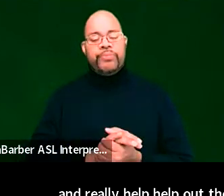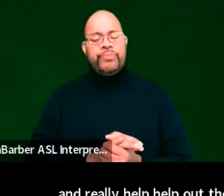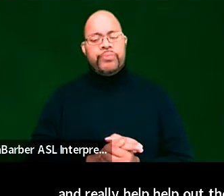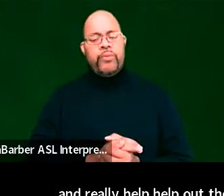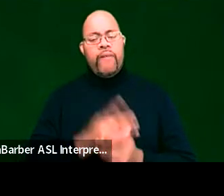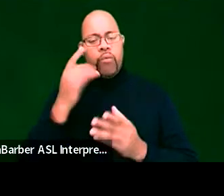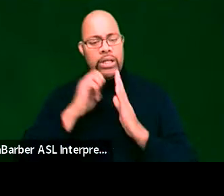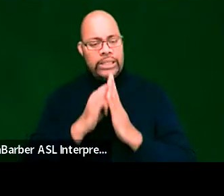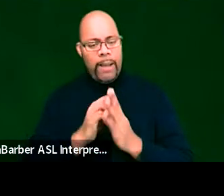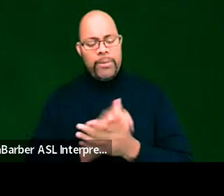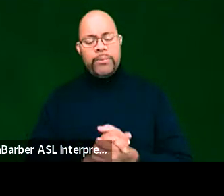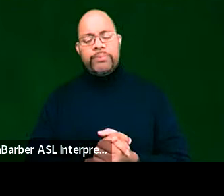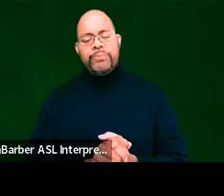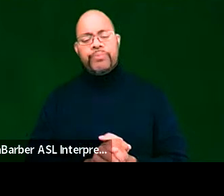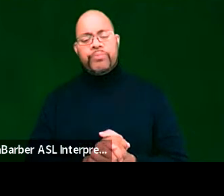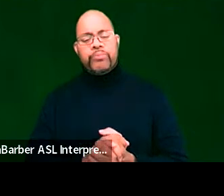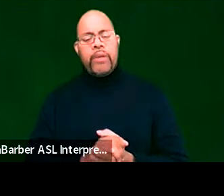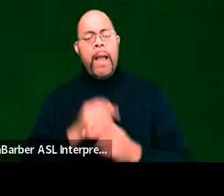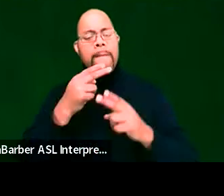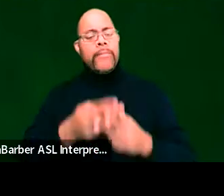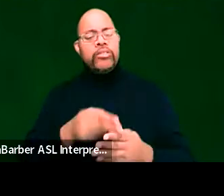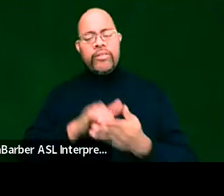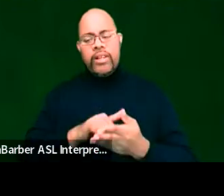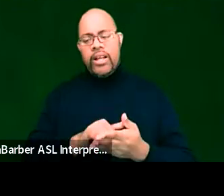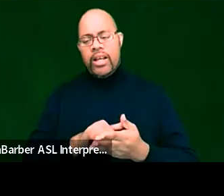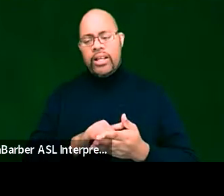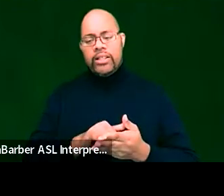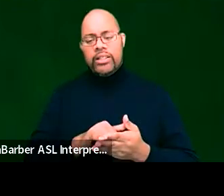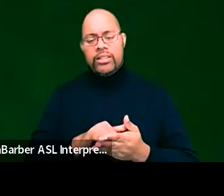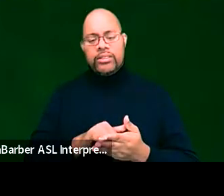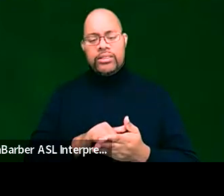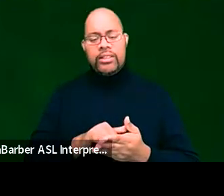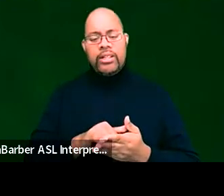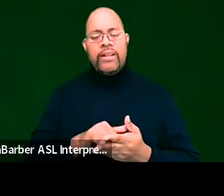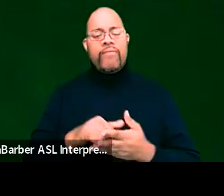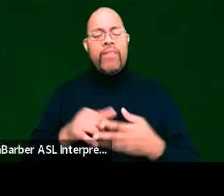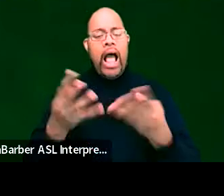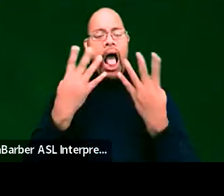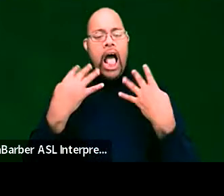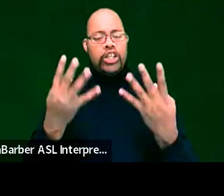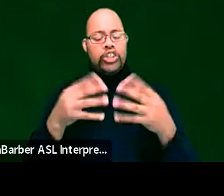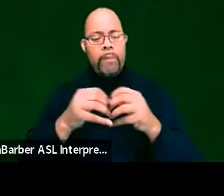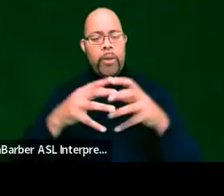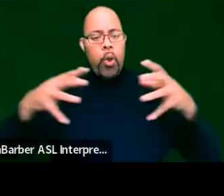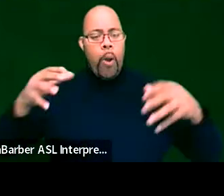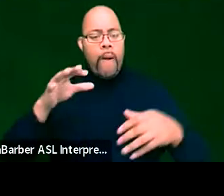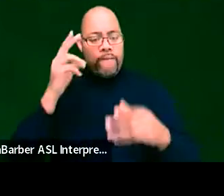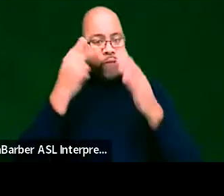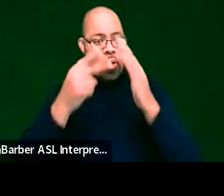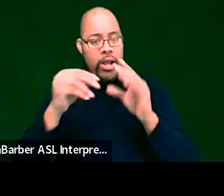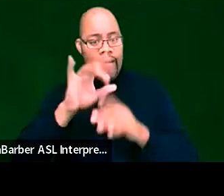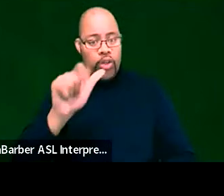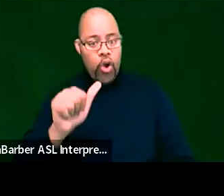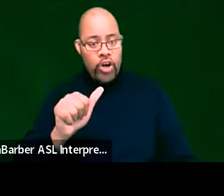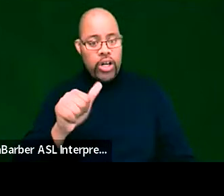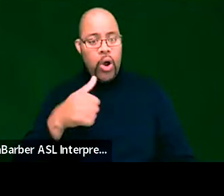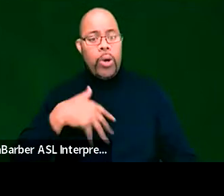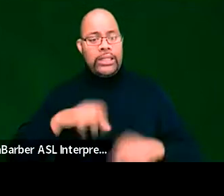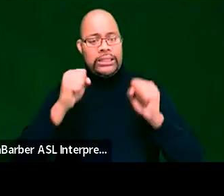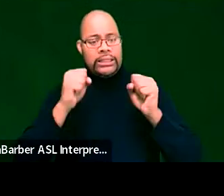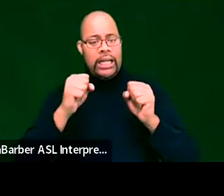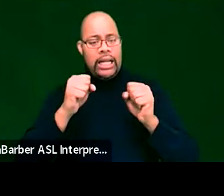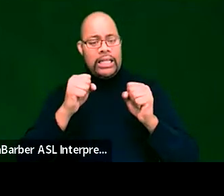for example, I mentioned that home for algal bloom forecast there in Florida. You know, we're taking